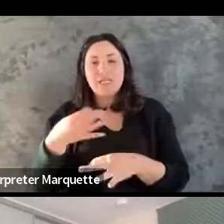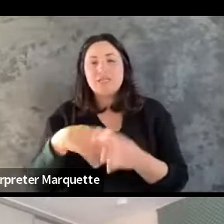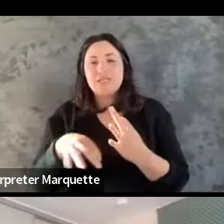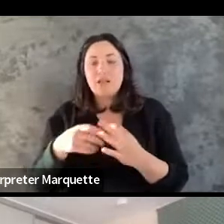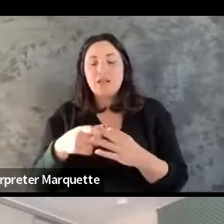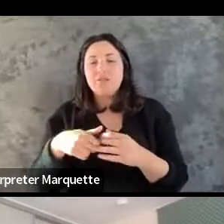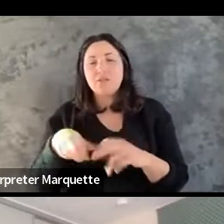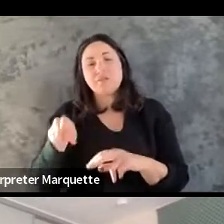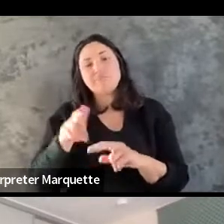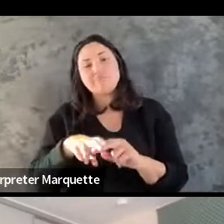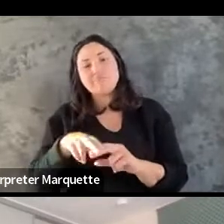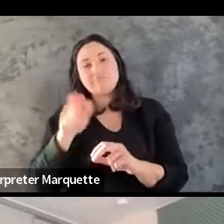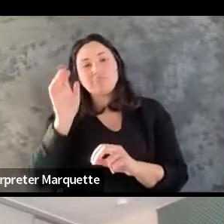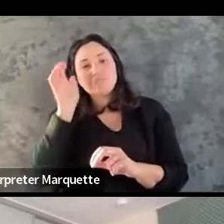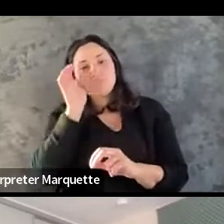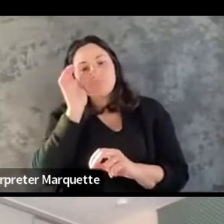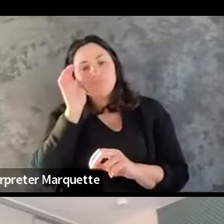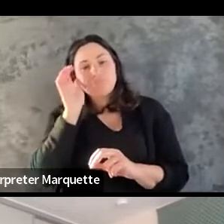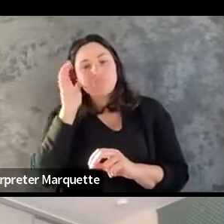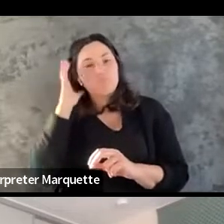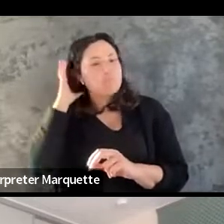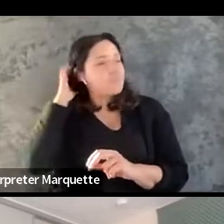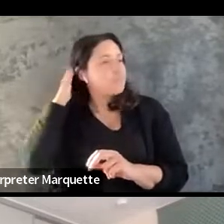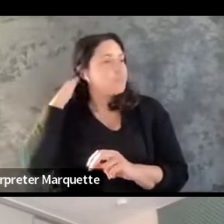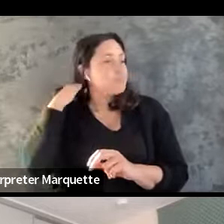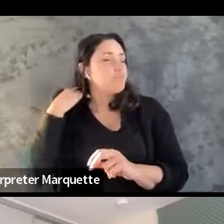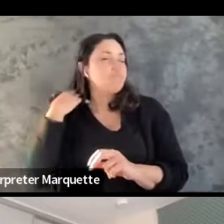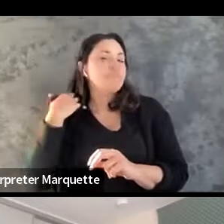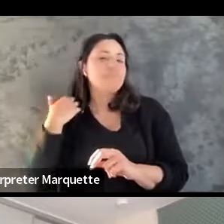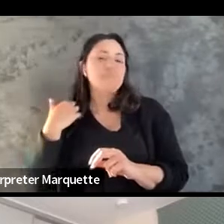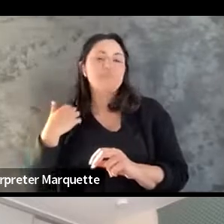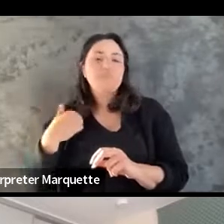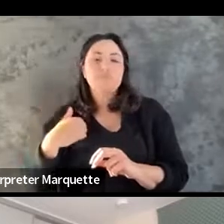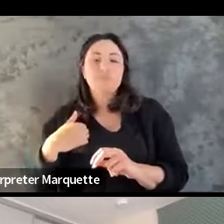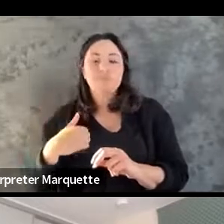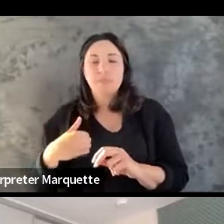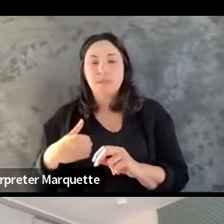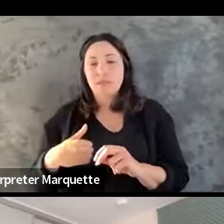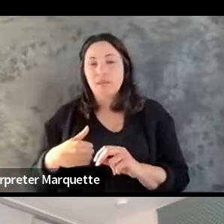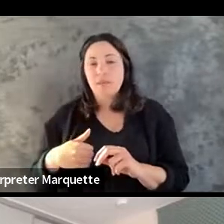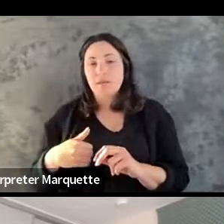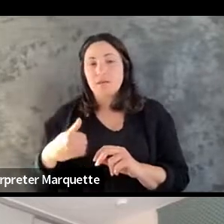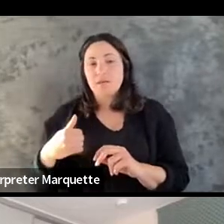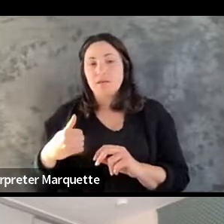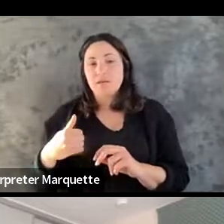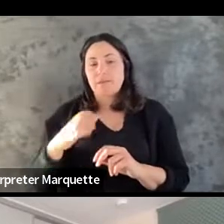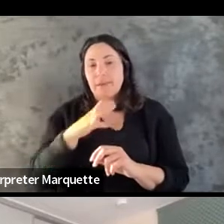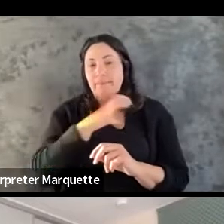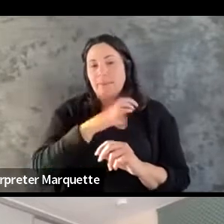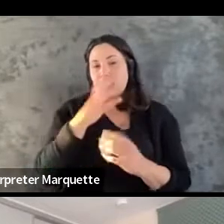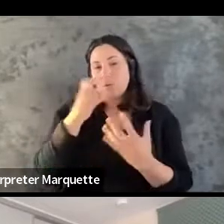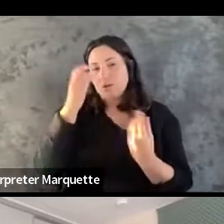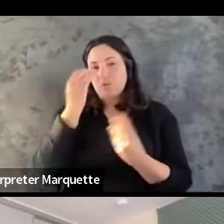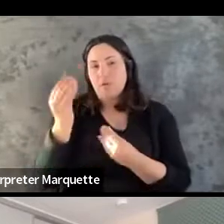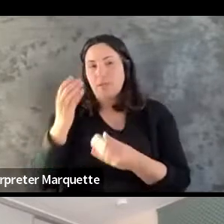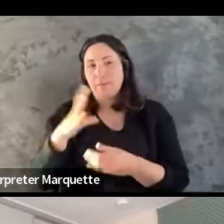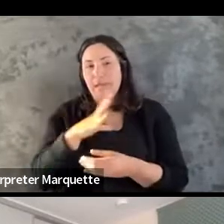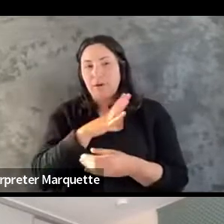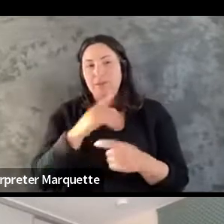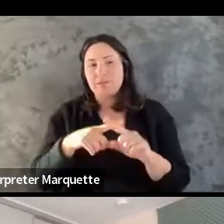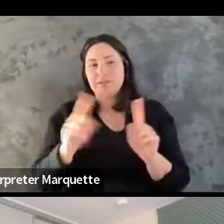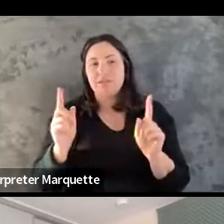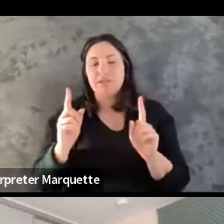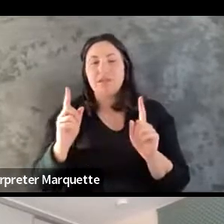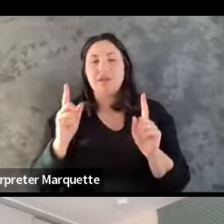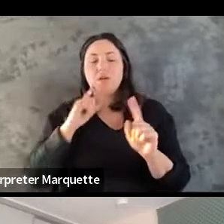recipient of the whatever ideas the committee wants to convey to the parents, that there be a diversity